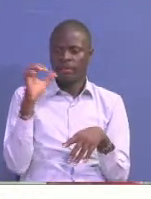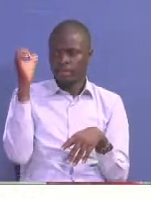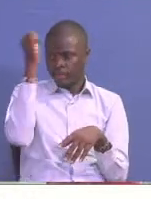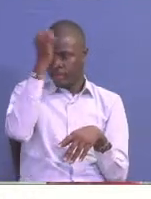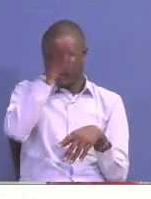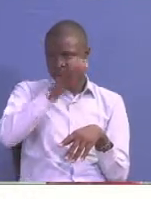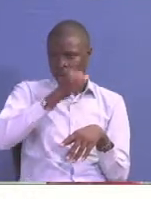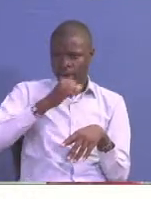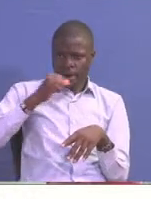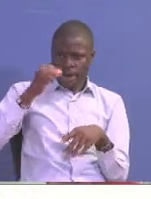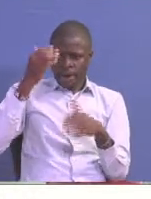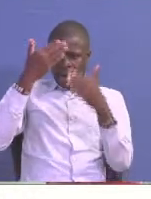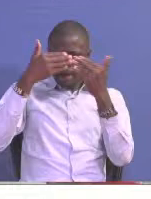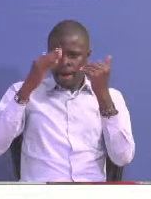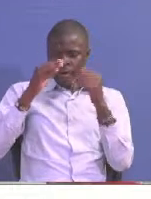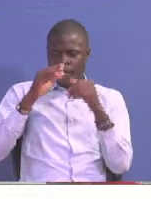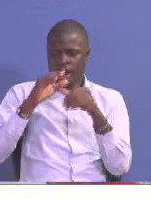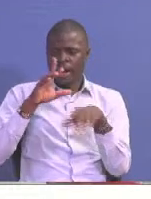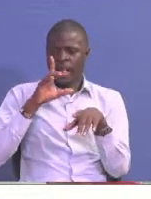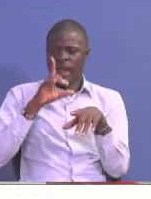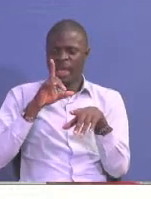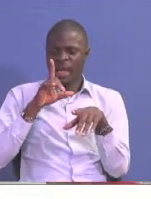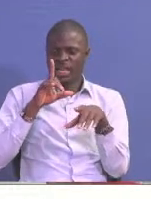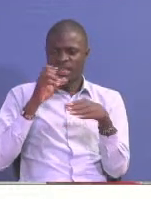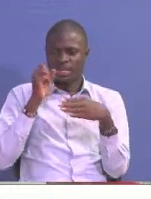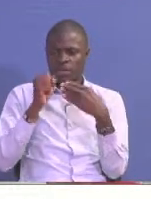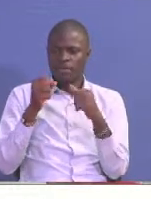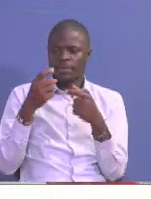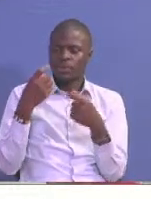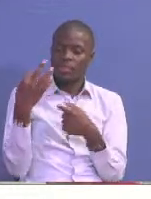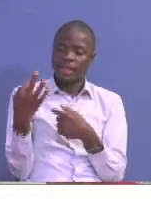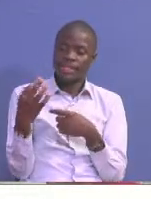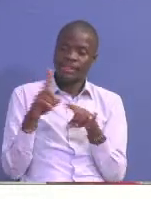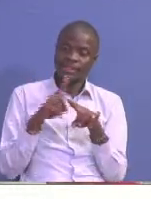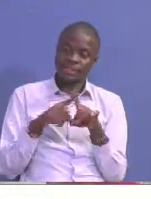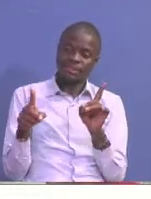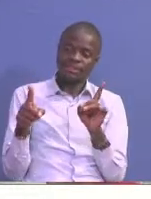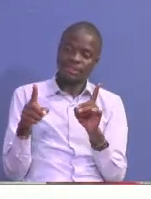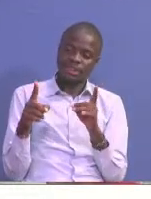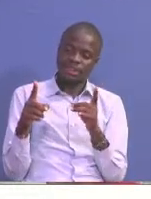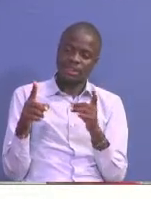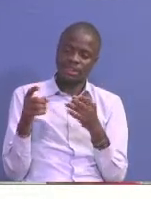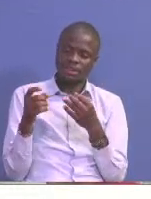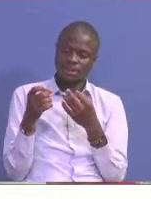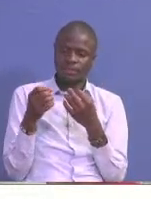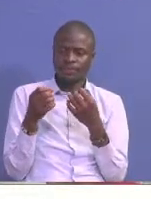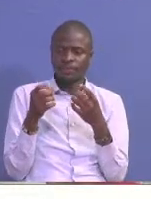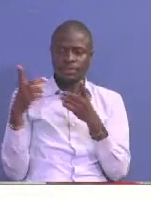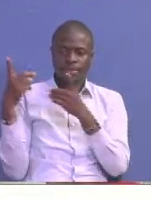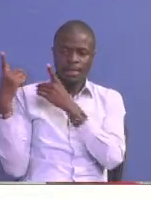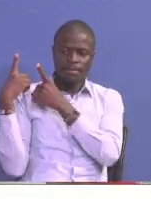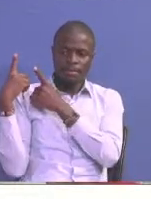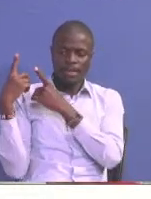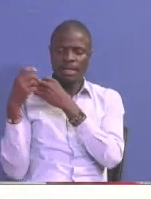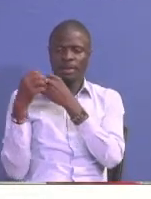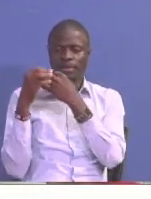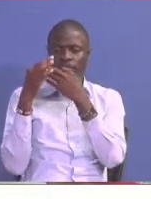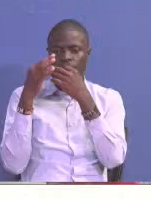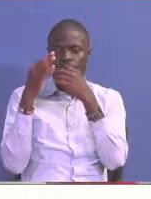University collapsed into three different independent universities.